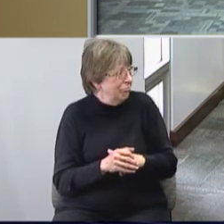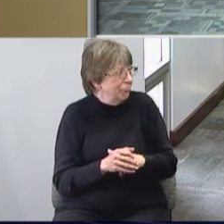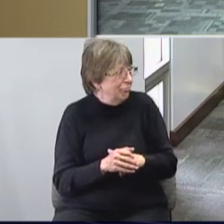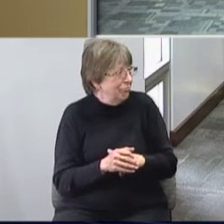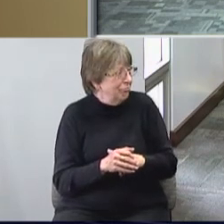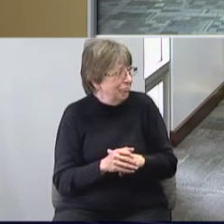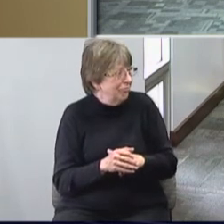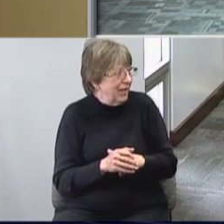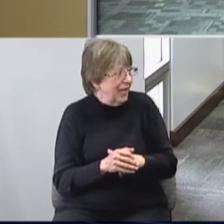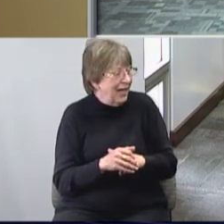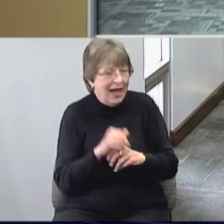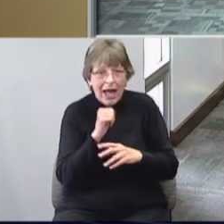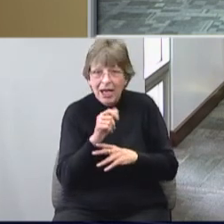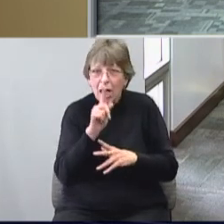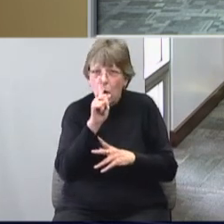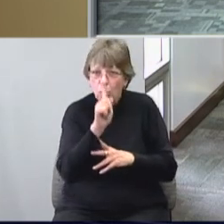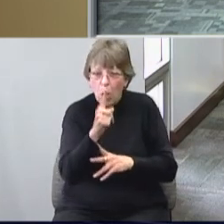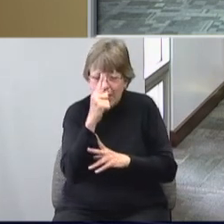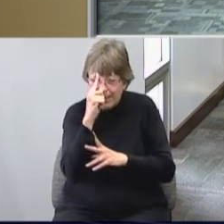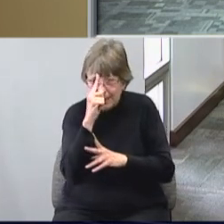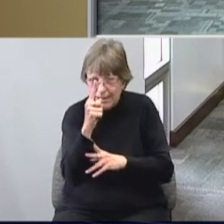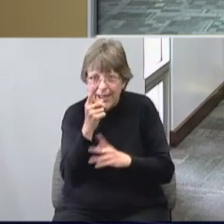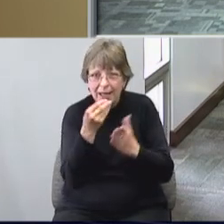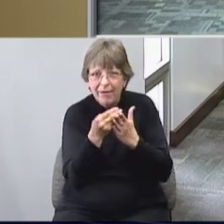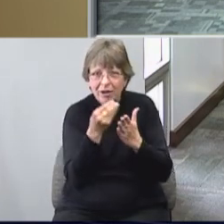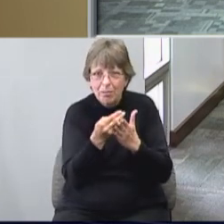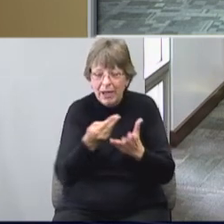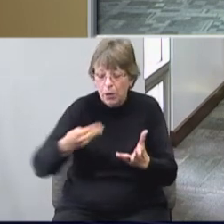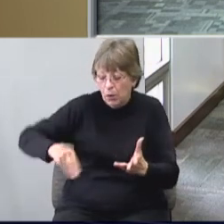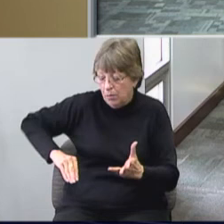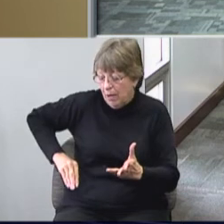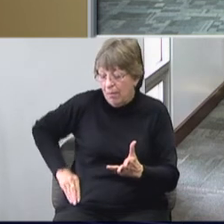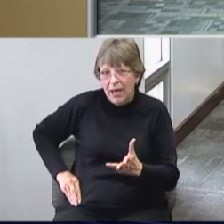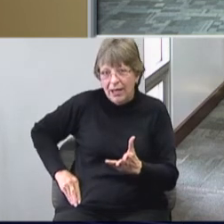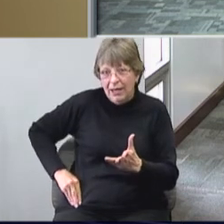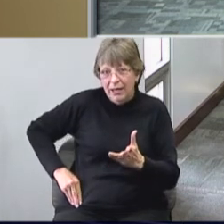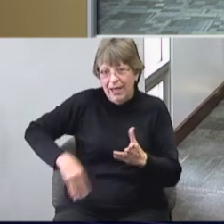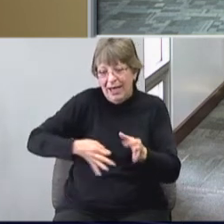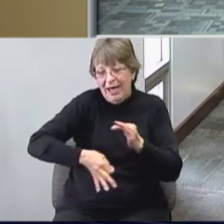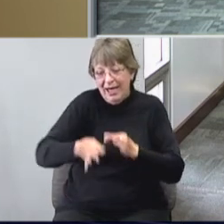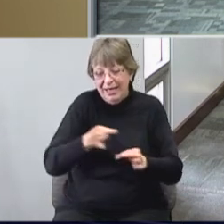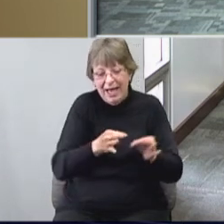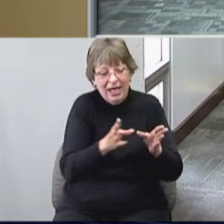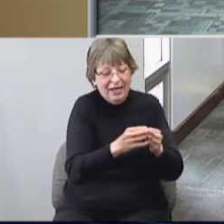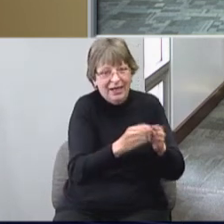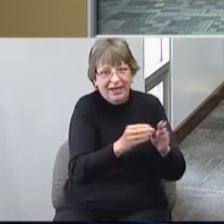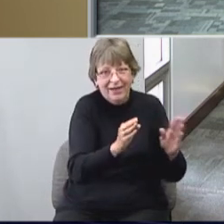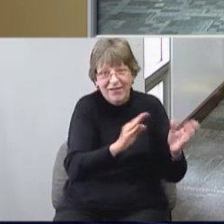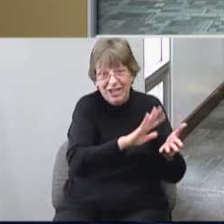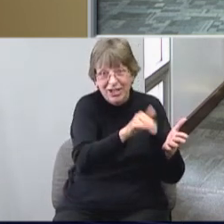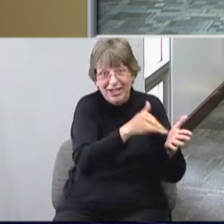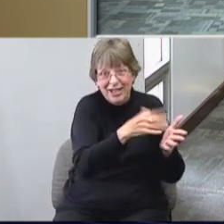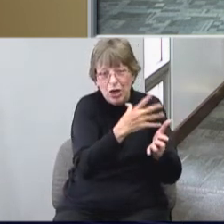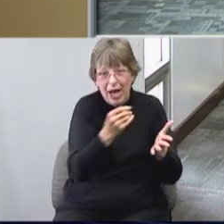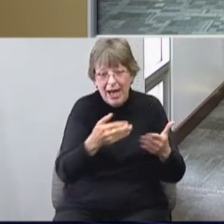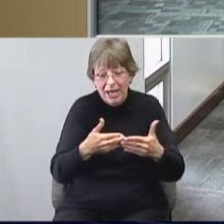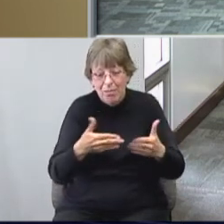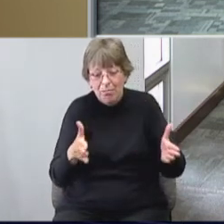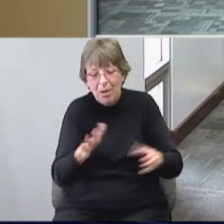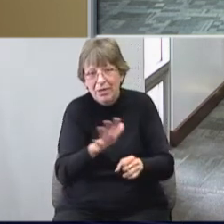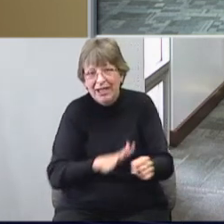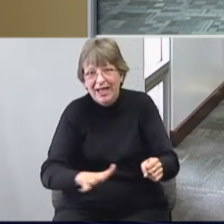And not a penny of the funds will go to my pocket. It will go for the convention center and the public areas, so